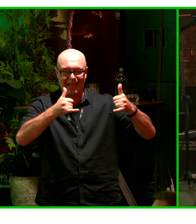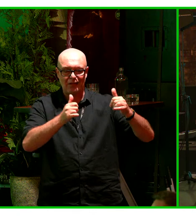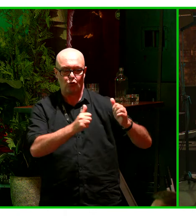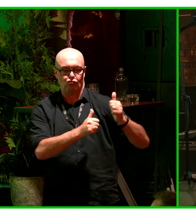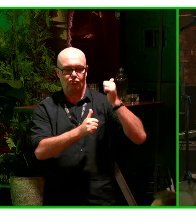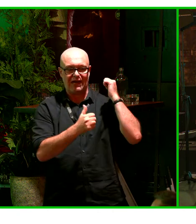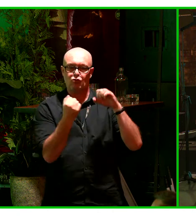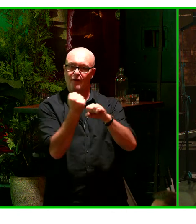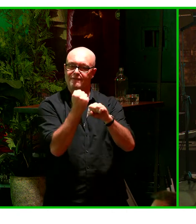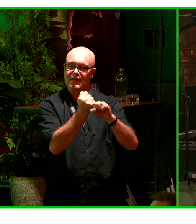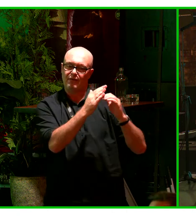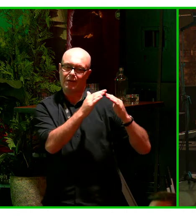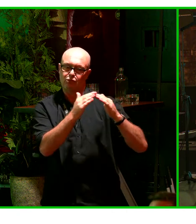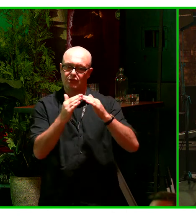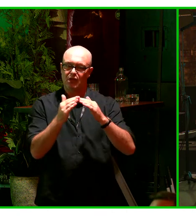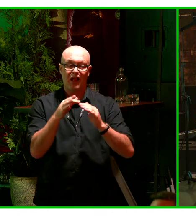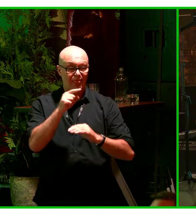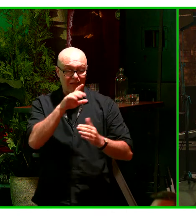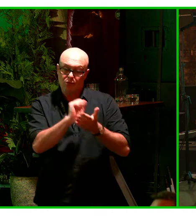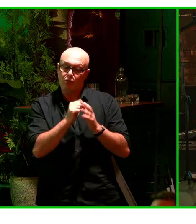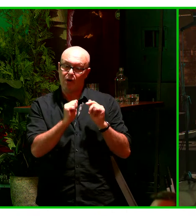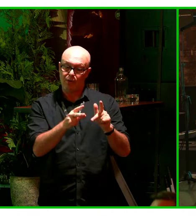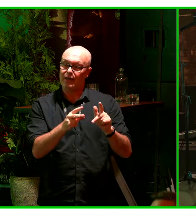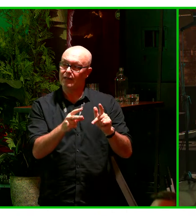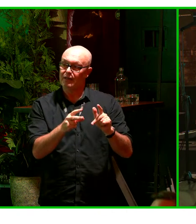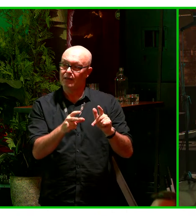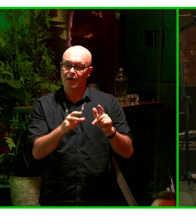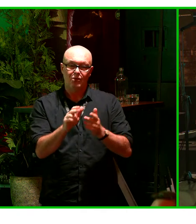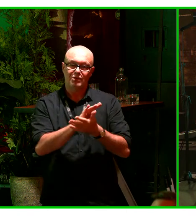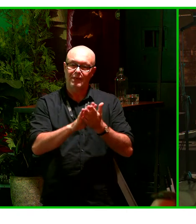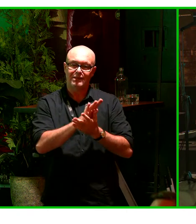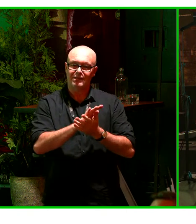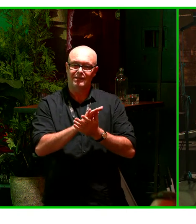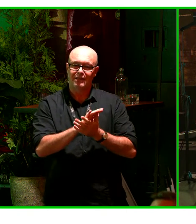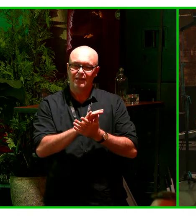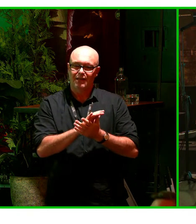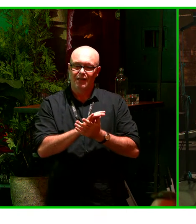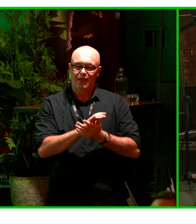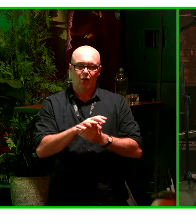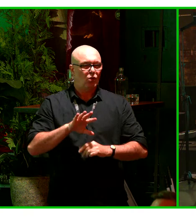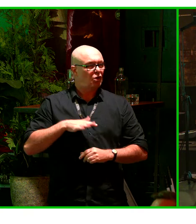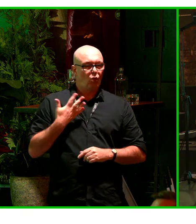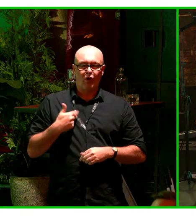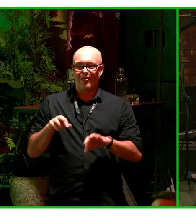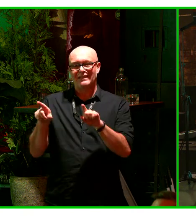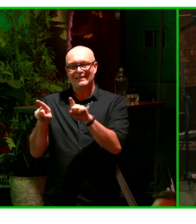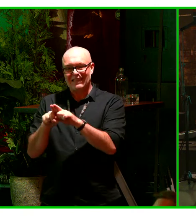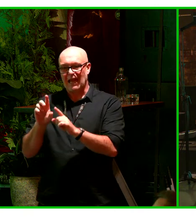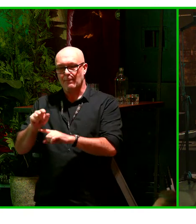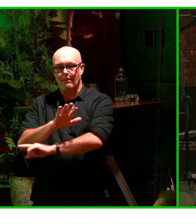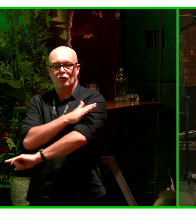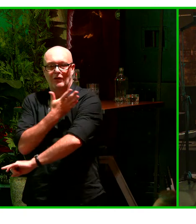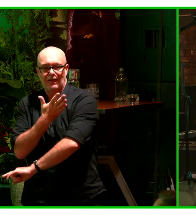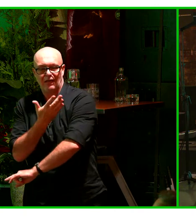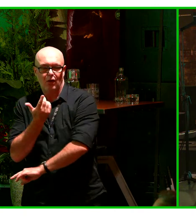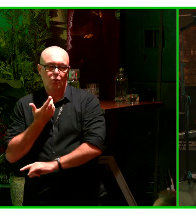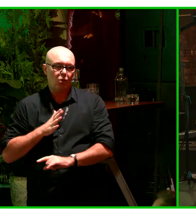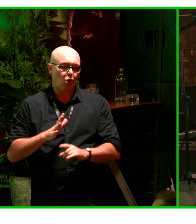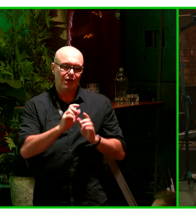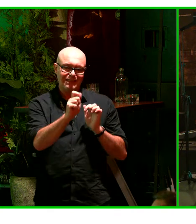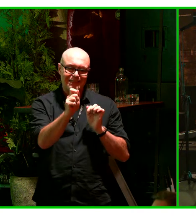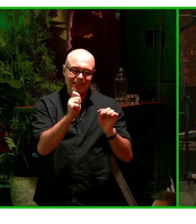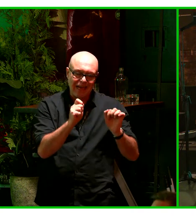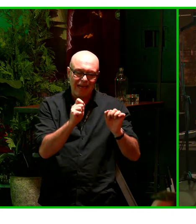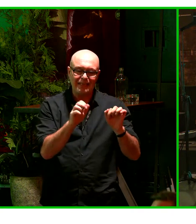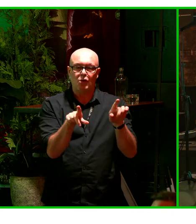program. You know, that is the right way to do it, so that you don't end up with greener, you end up with fairer at the end of it.